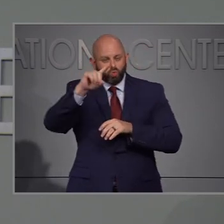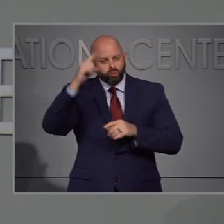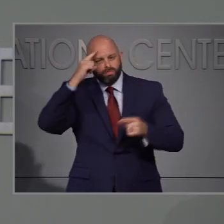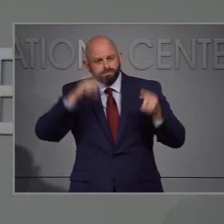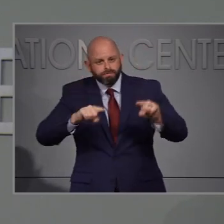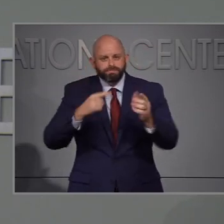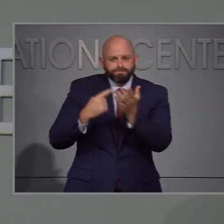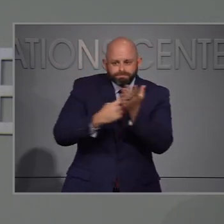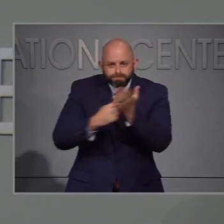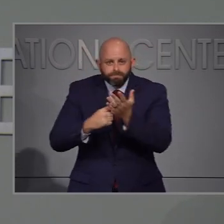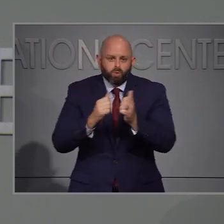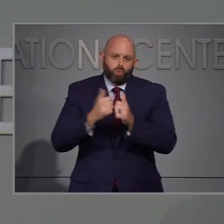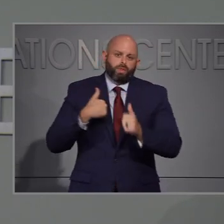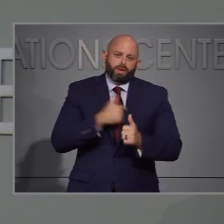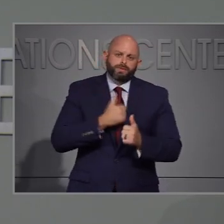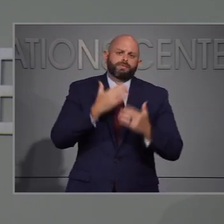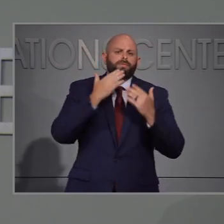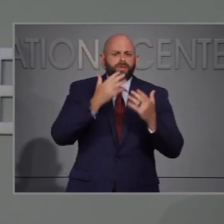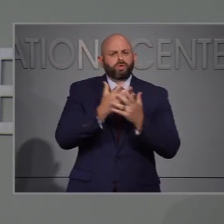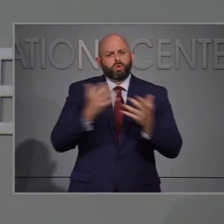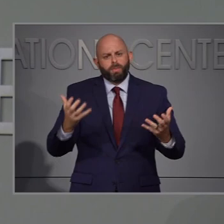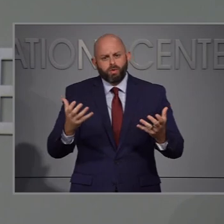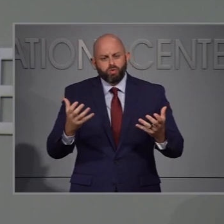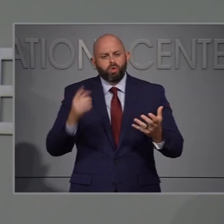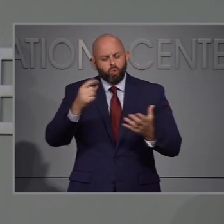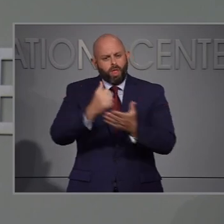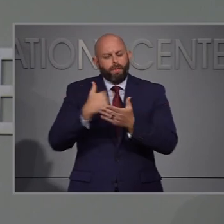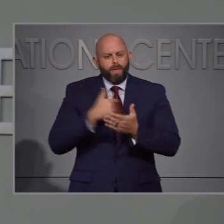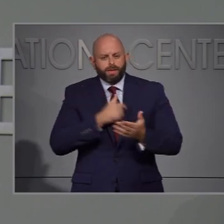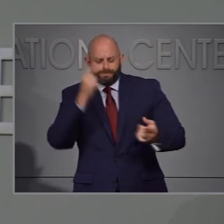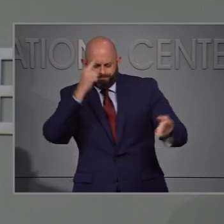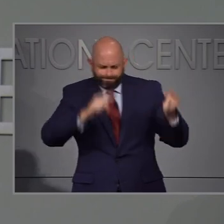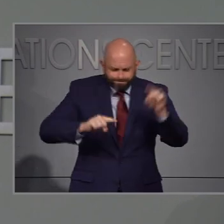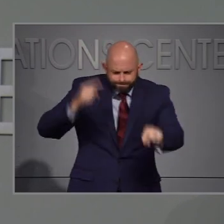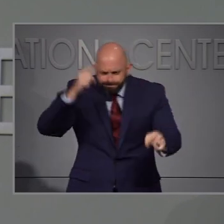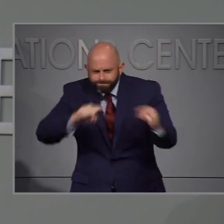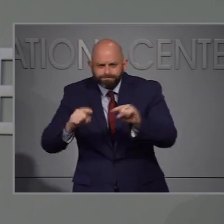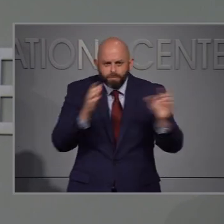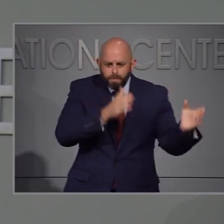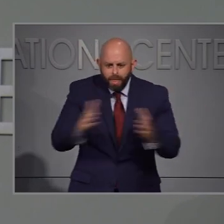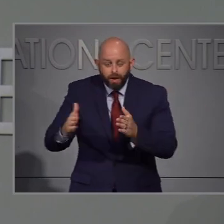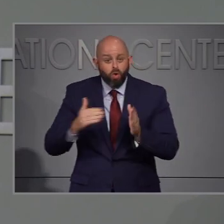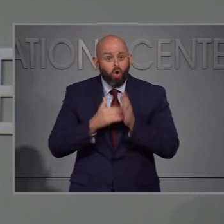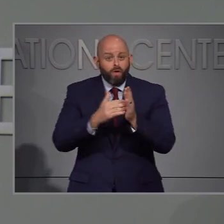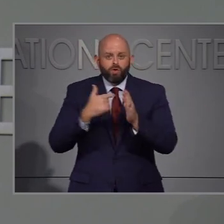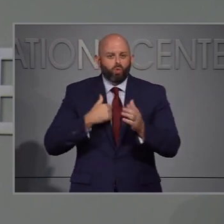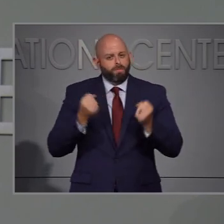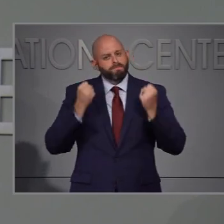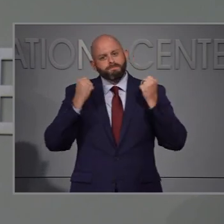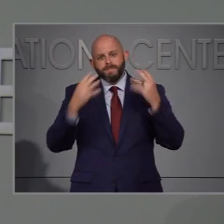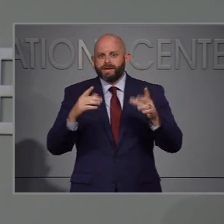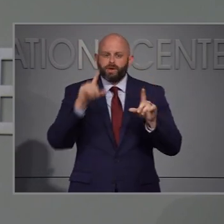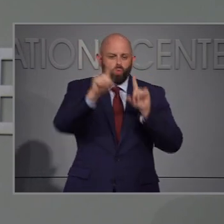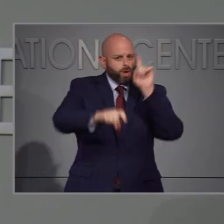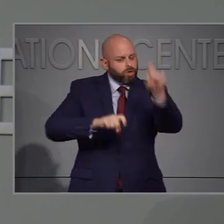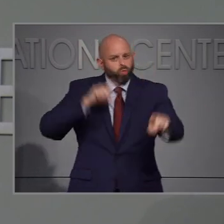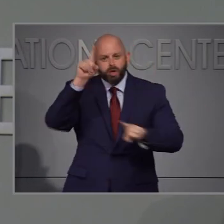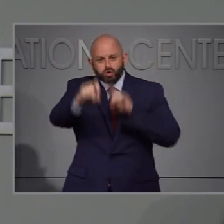thorough reopening plans. Despite there often being more questions than answers, their